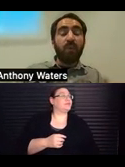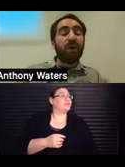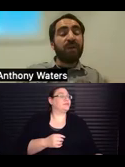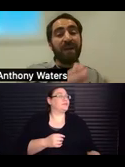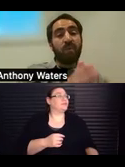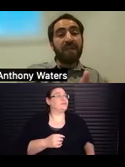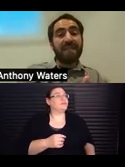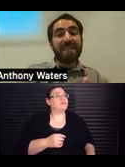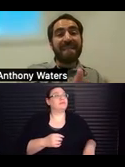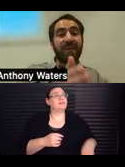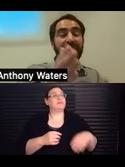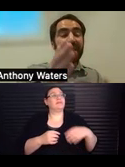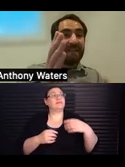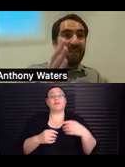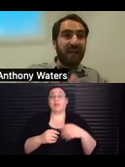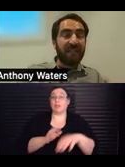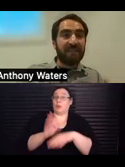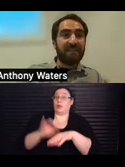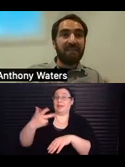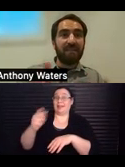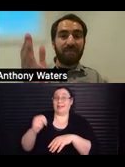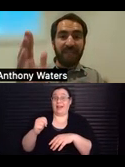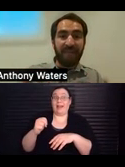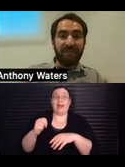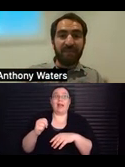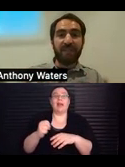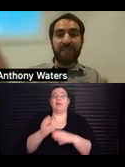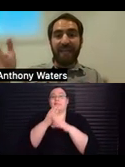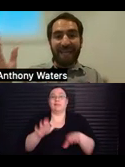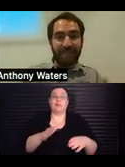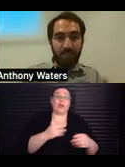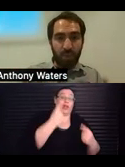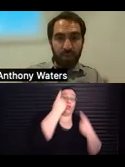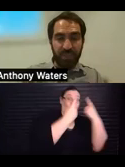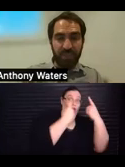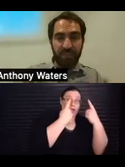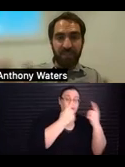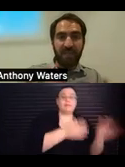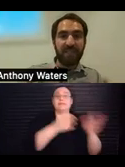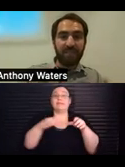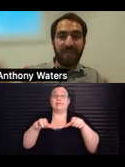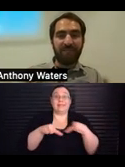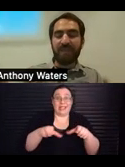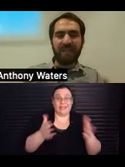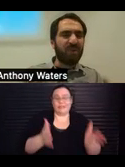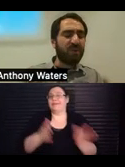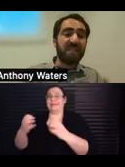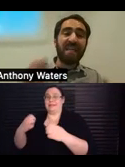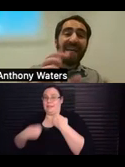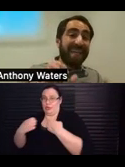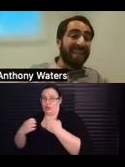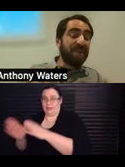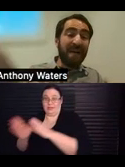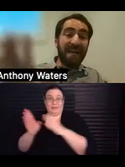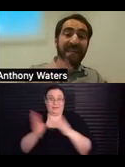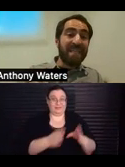So we're going to break warning signs down into thoughts, behaviors, and emotions. Thoughts, behaviors, and emotions.